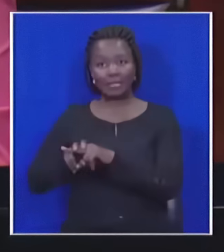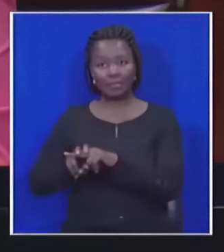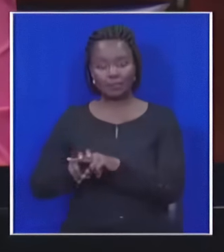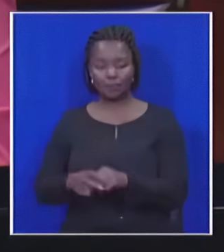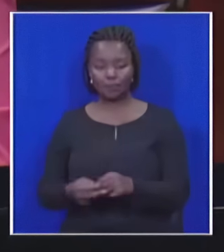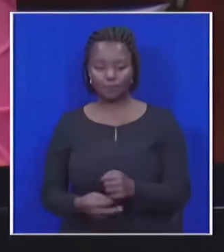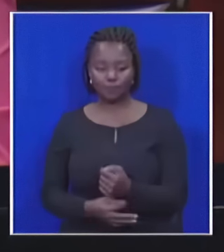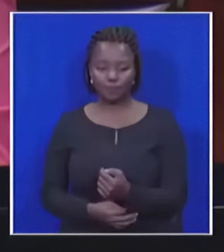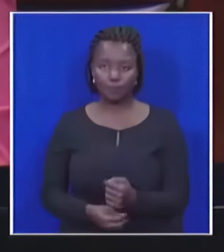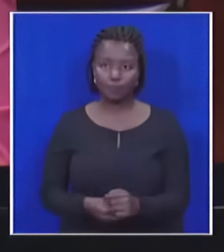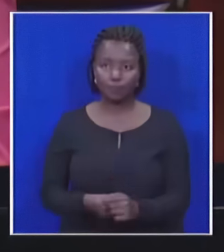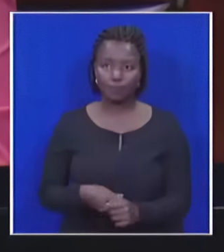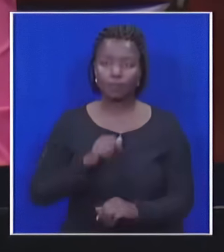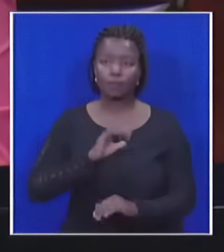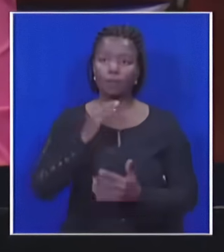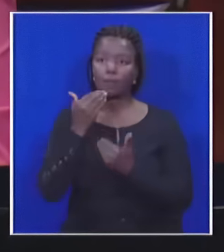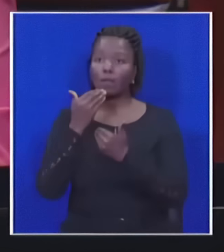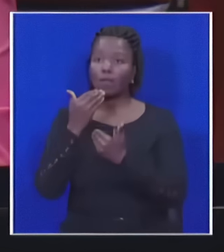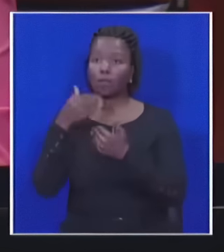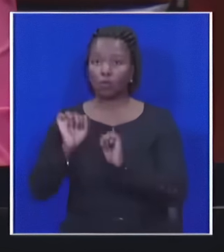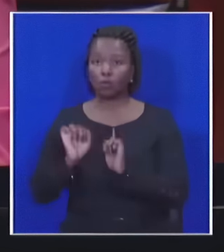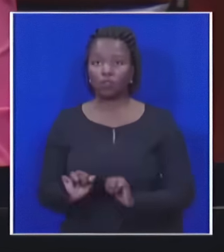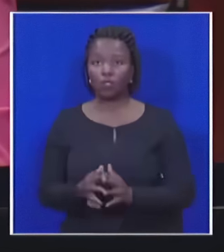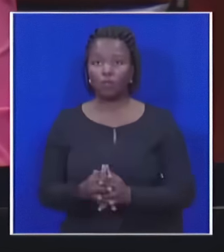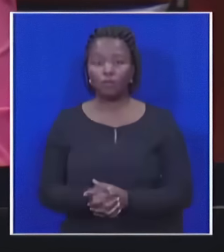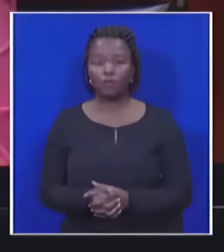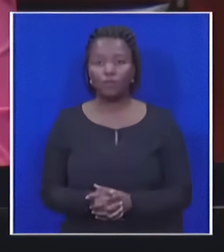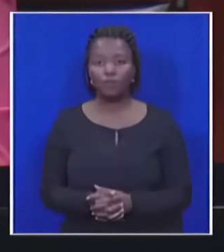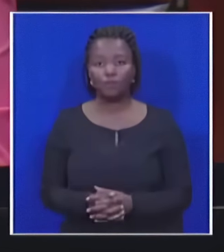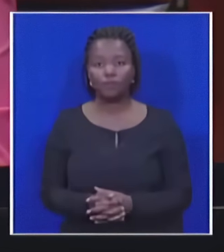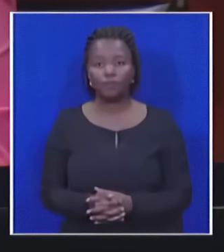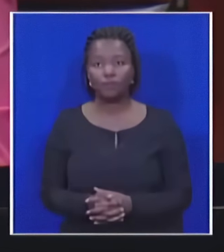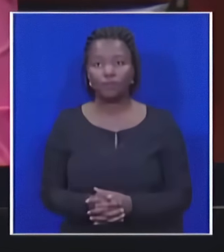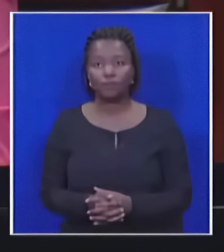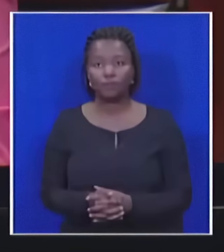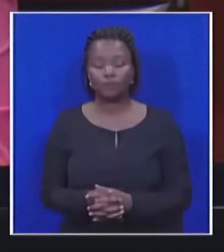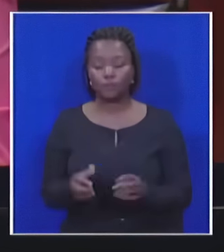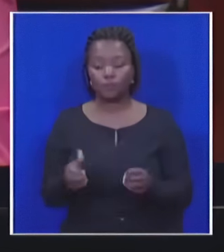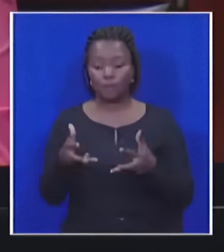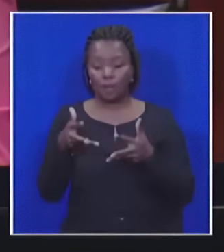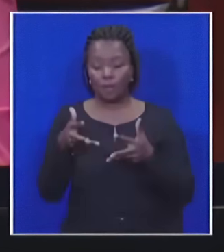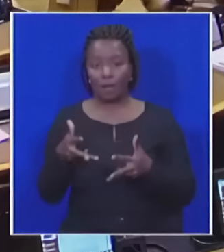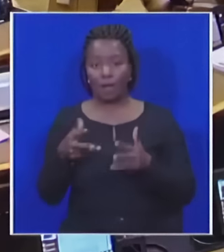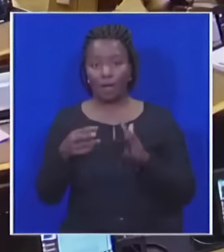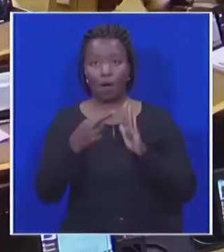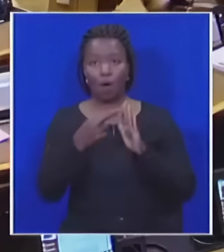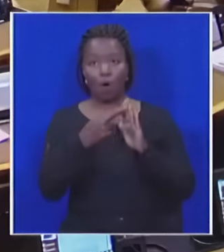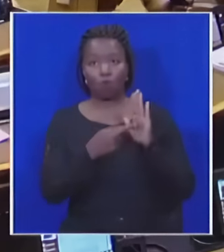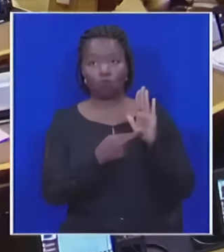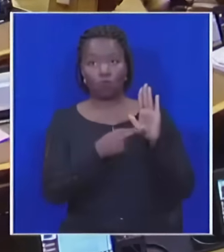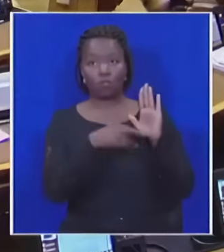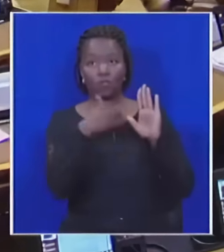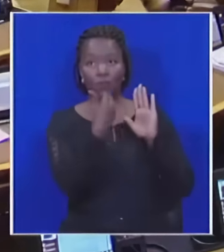Khadebe. Thank you, Chairperson. It might not be provided for in the rules, but